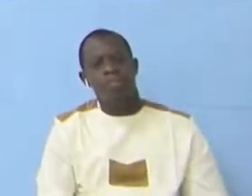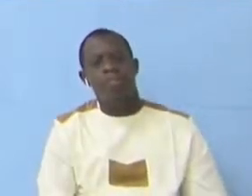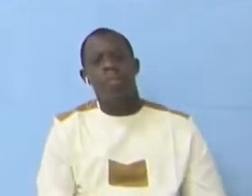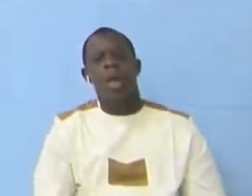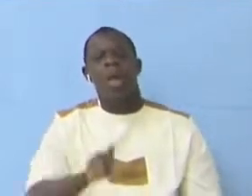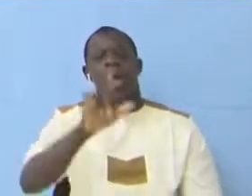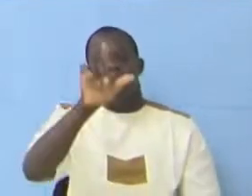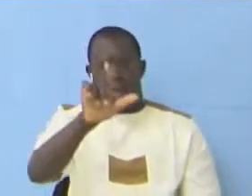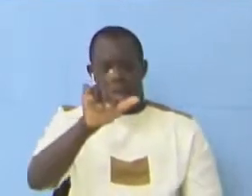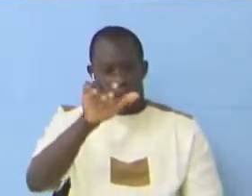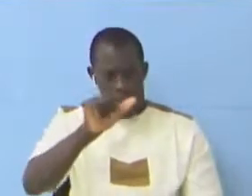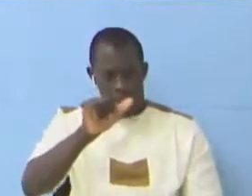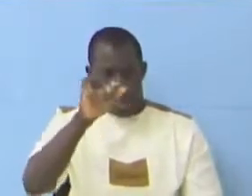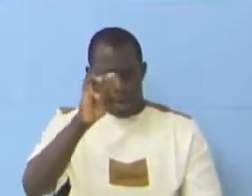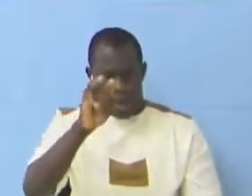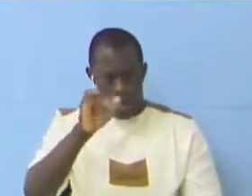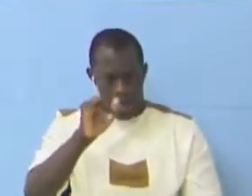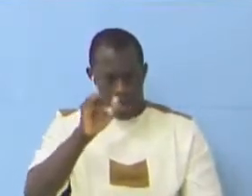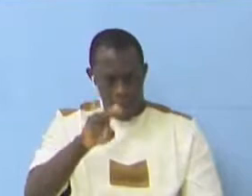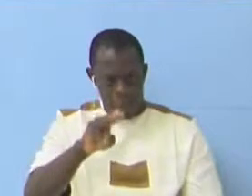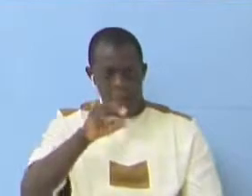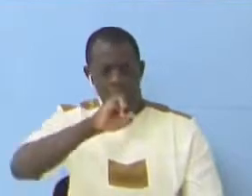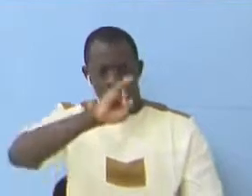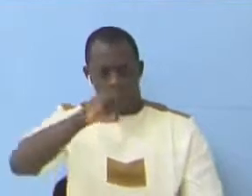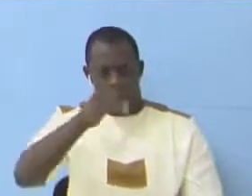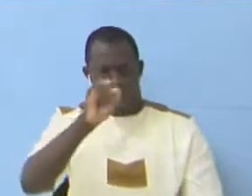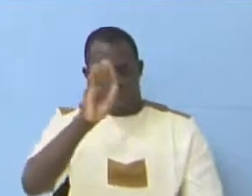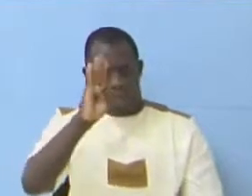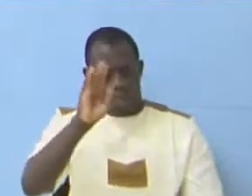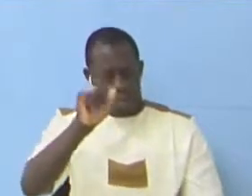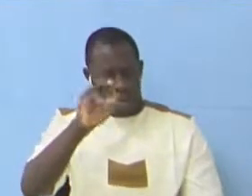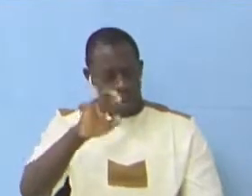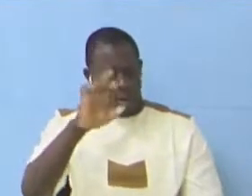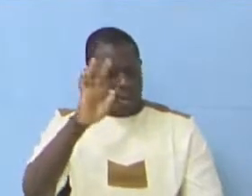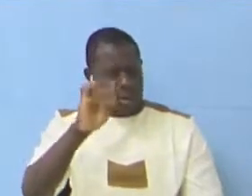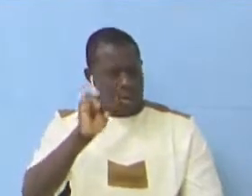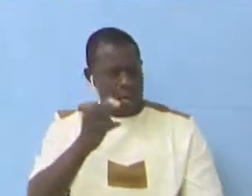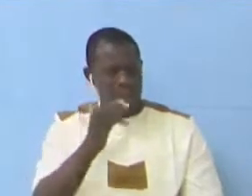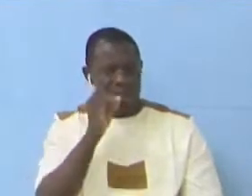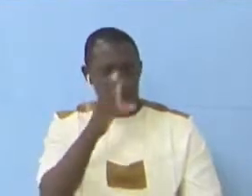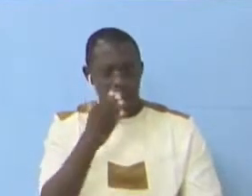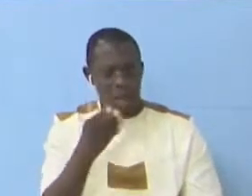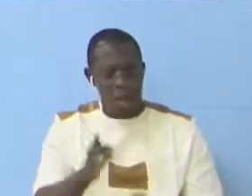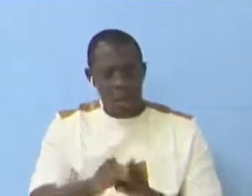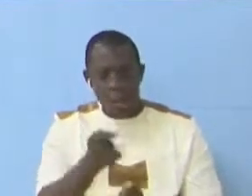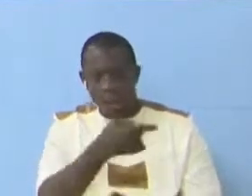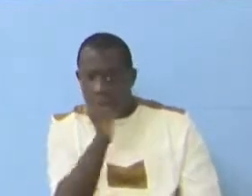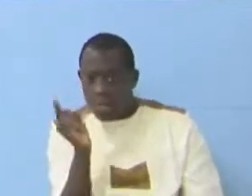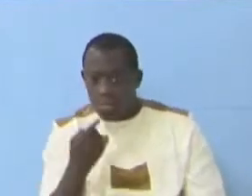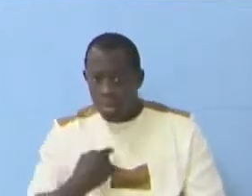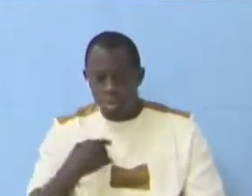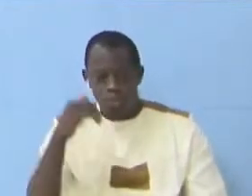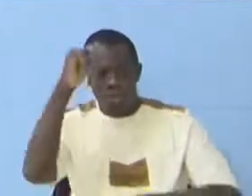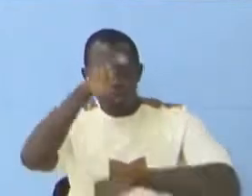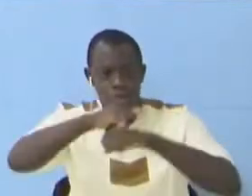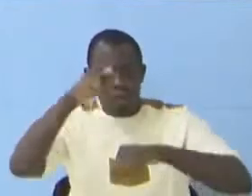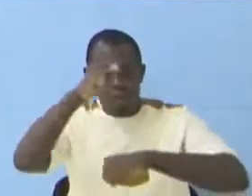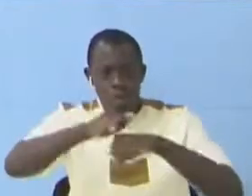Jobate, Lamin Jobaate. he said these people were not tortured. mu ne ñii kenn metitalu